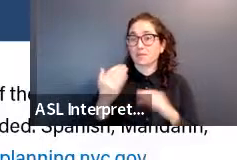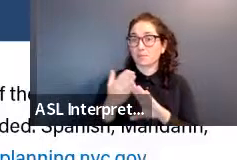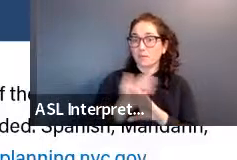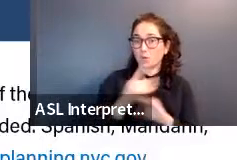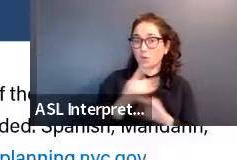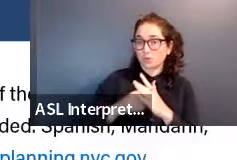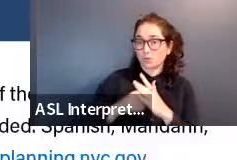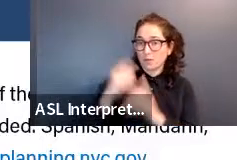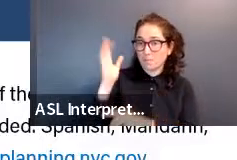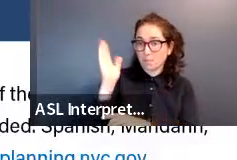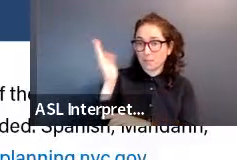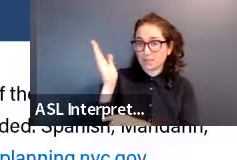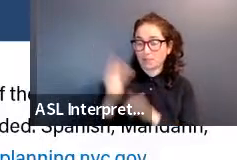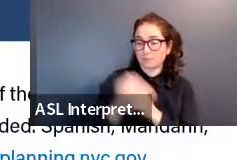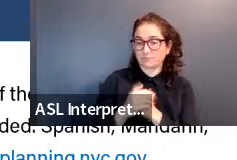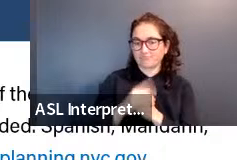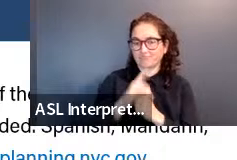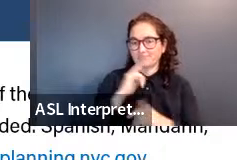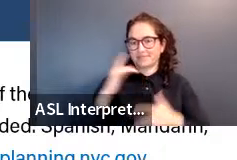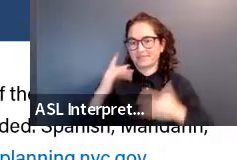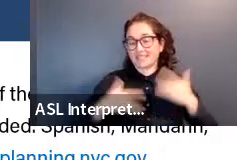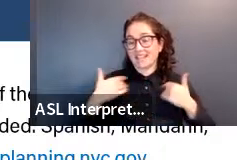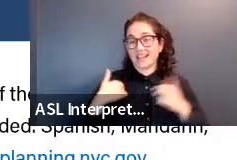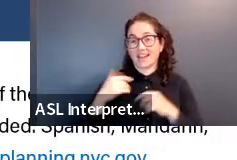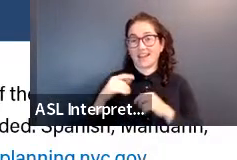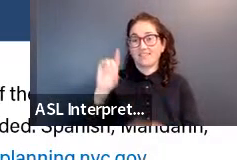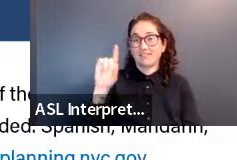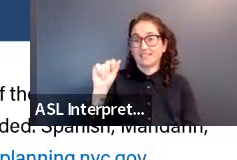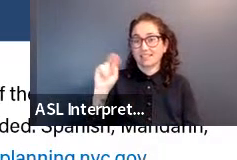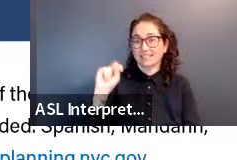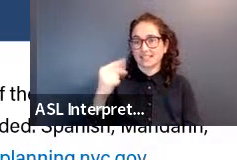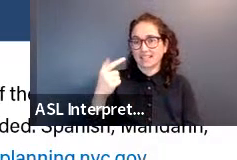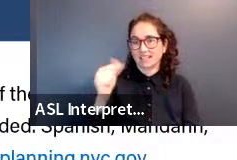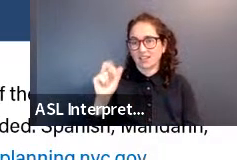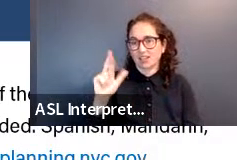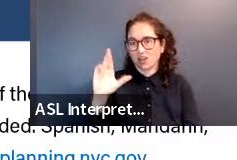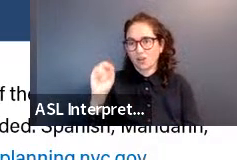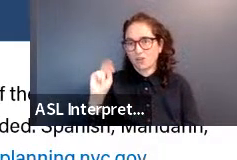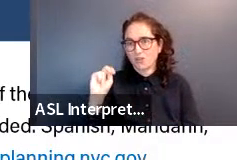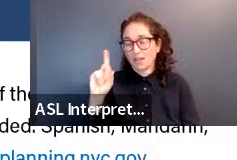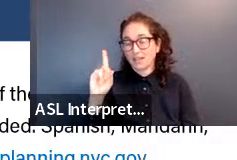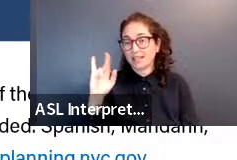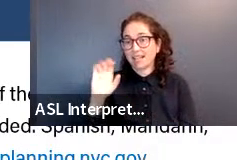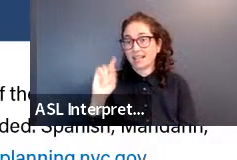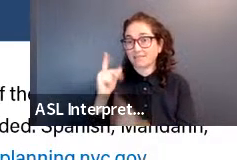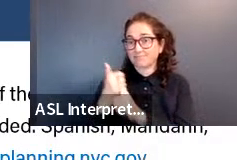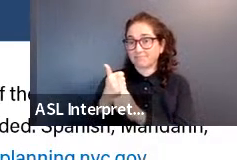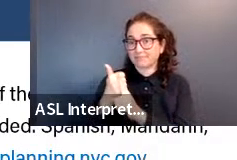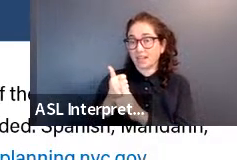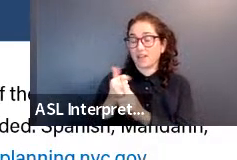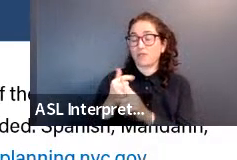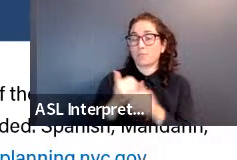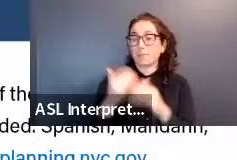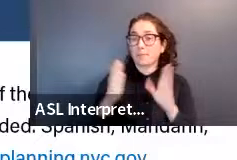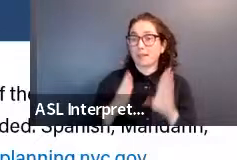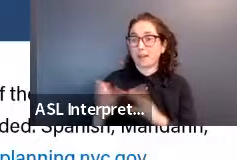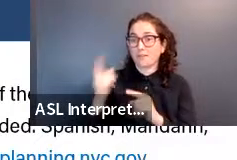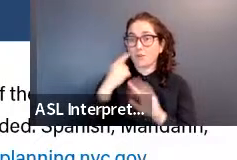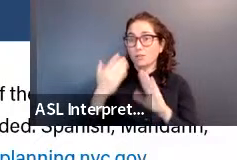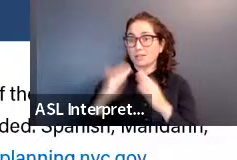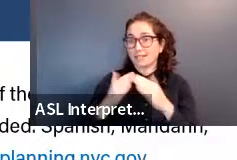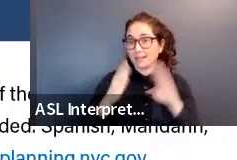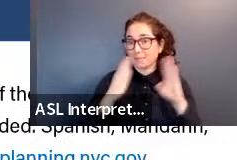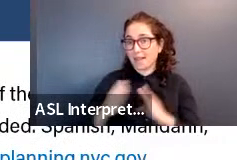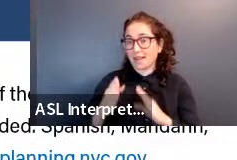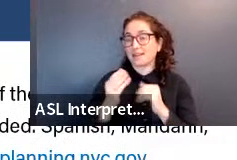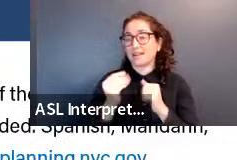our presentation, we're very excited to have Dan Gorodnick, the chair of the City Planning Commission and director of Department of City Planning,